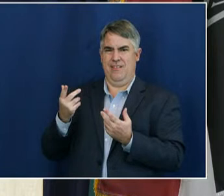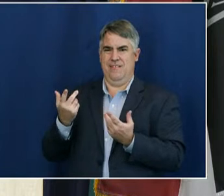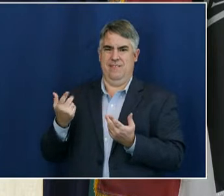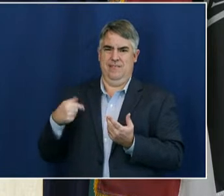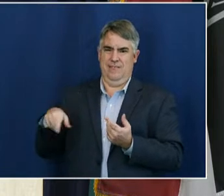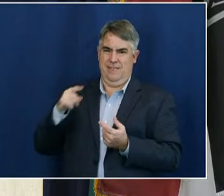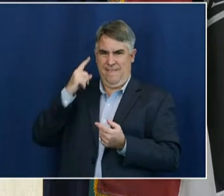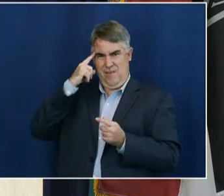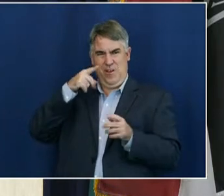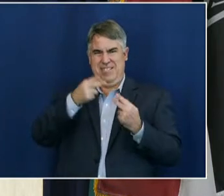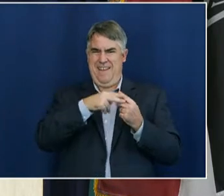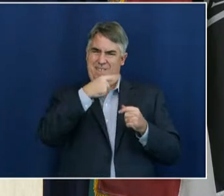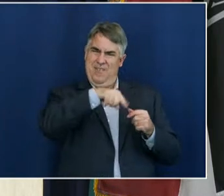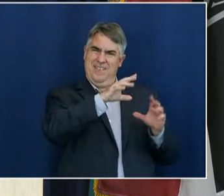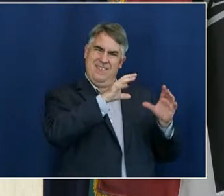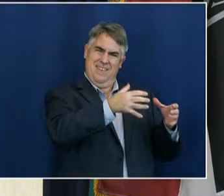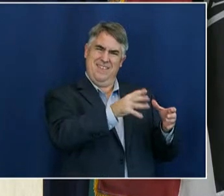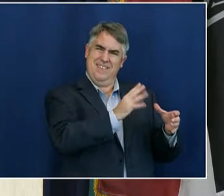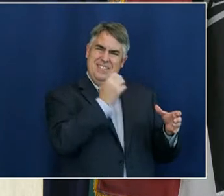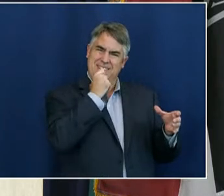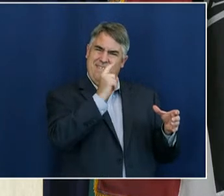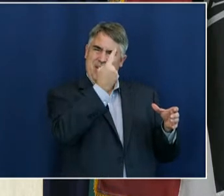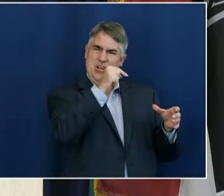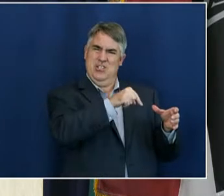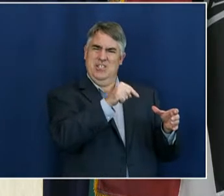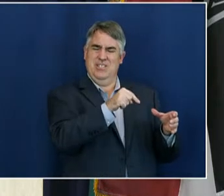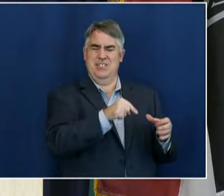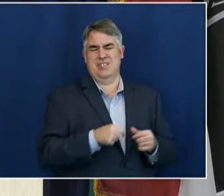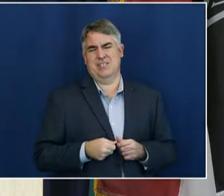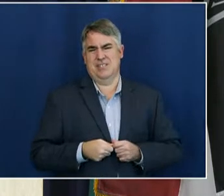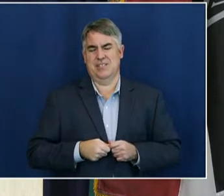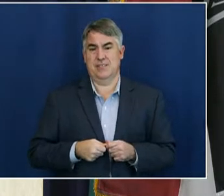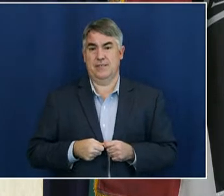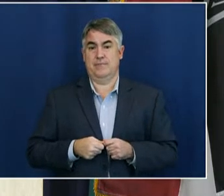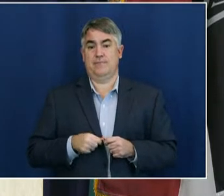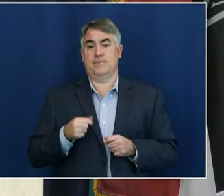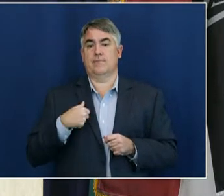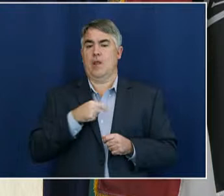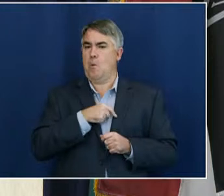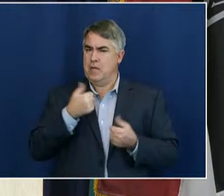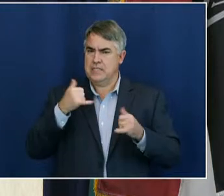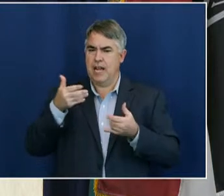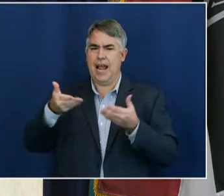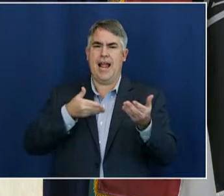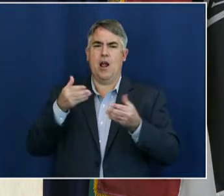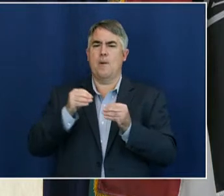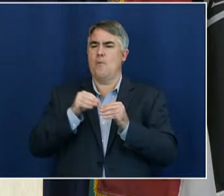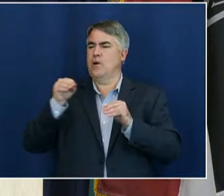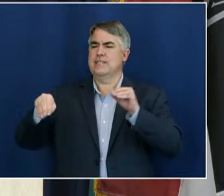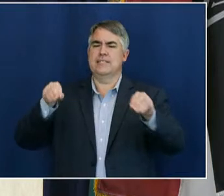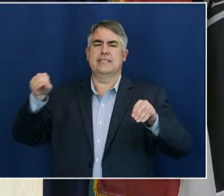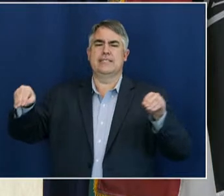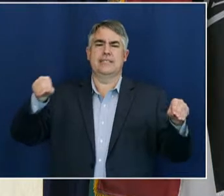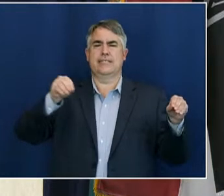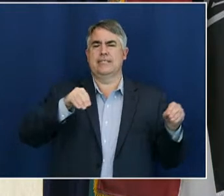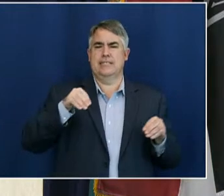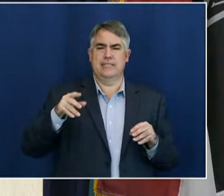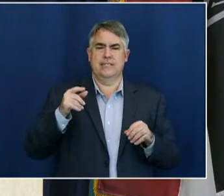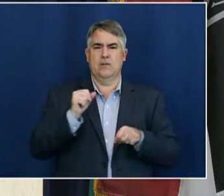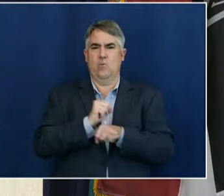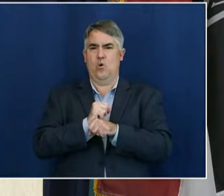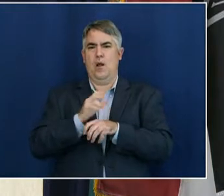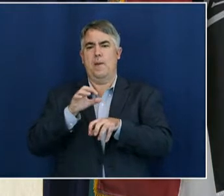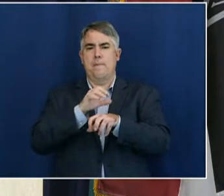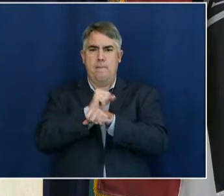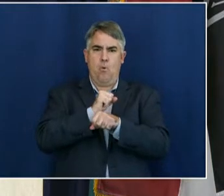who are having a hard time getting through. And so we're going to continue to add staffing. We're going to continue to try and add appointments. And we